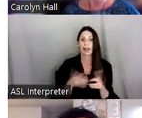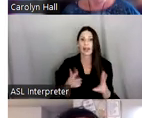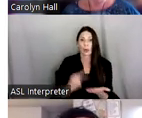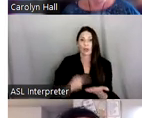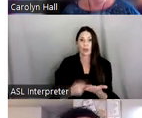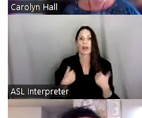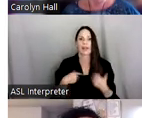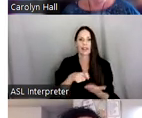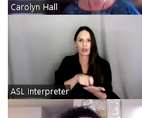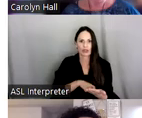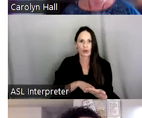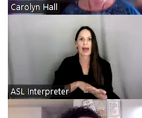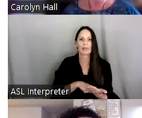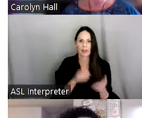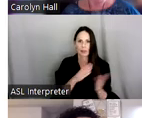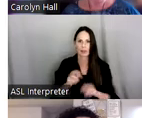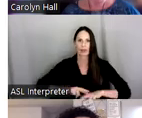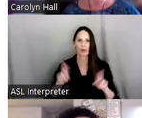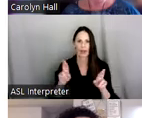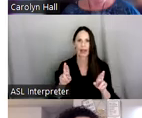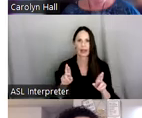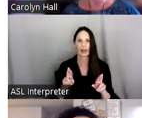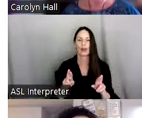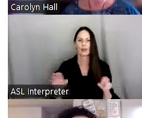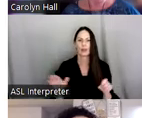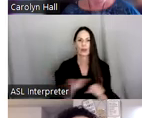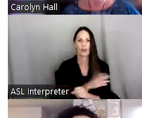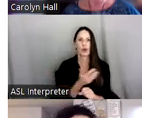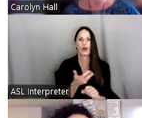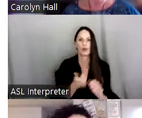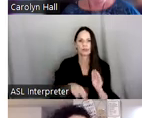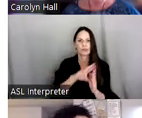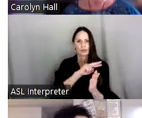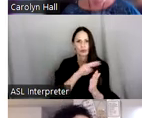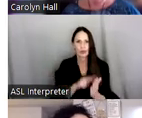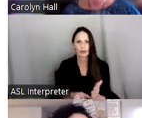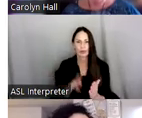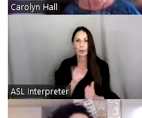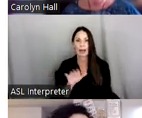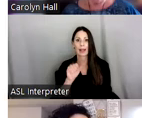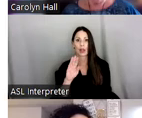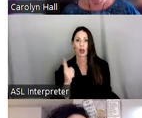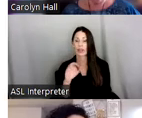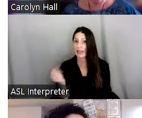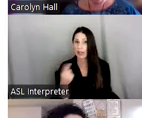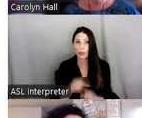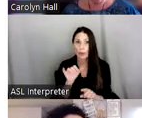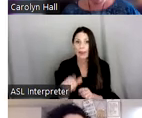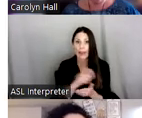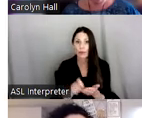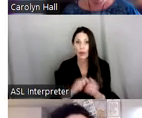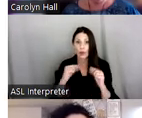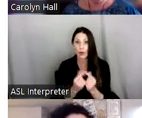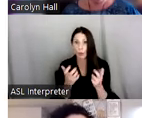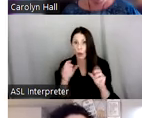for full BHAAC review by August. So does anyone from the report writing group want to give an update besides what I put